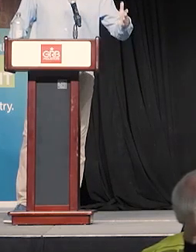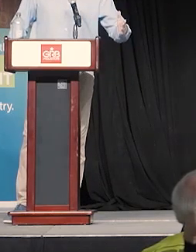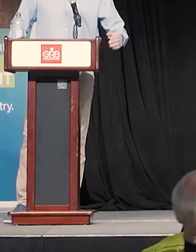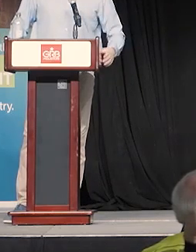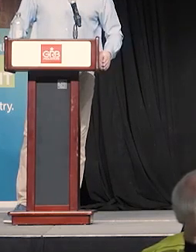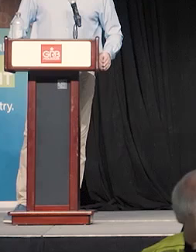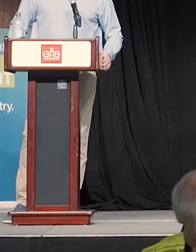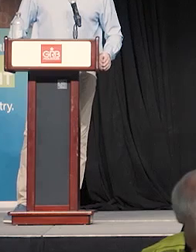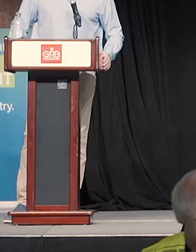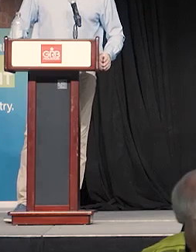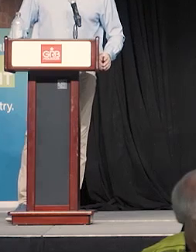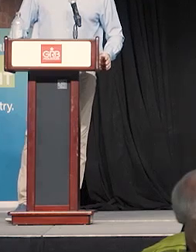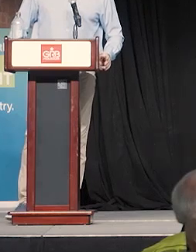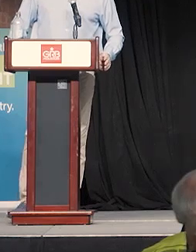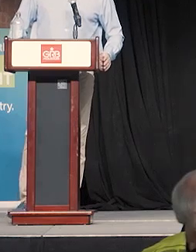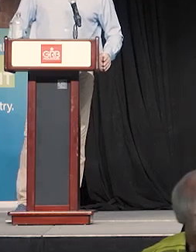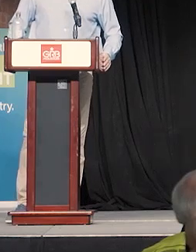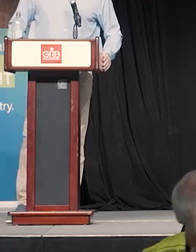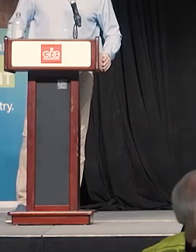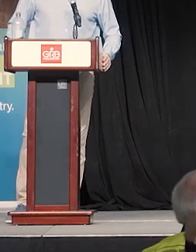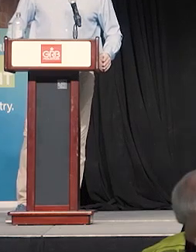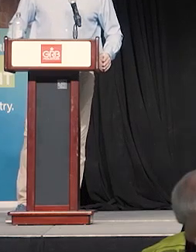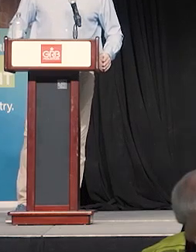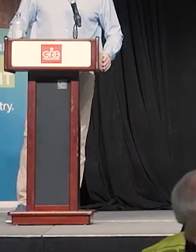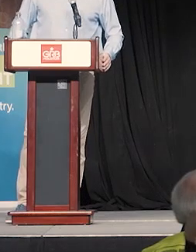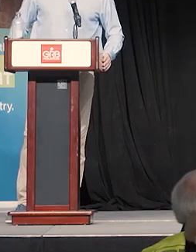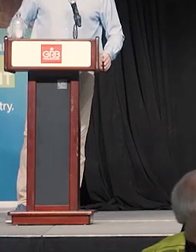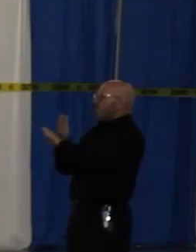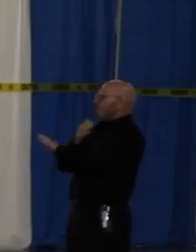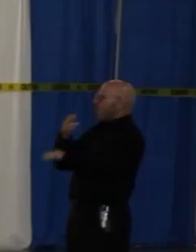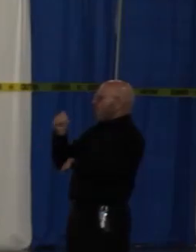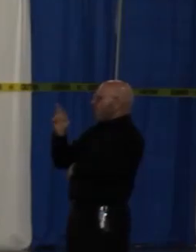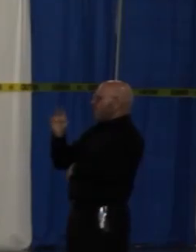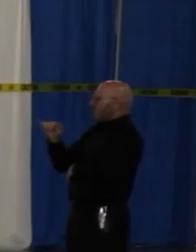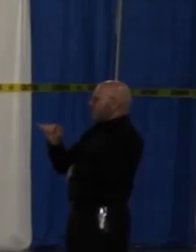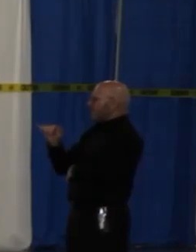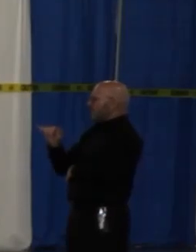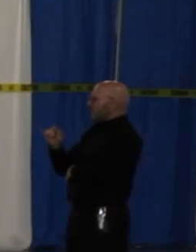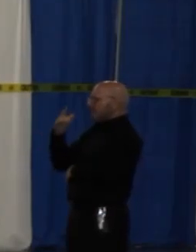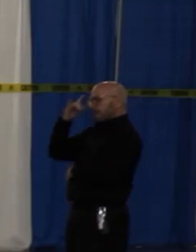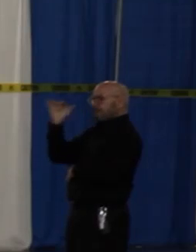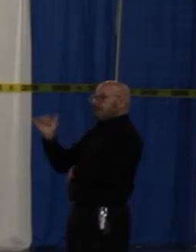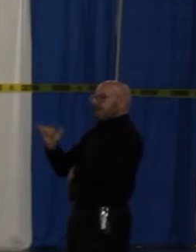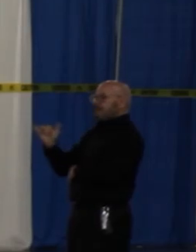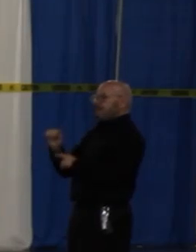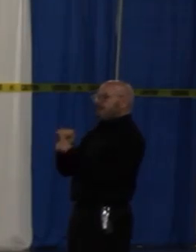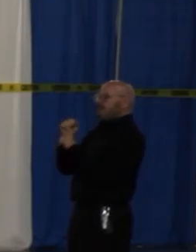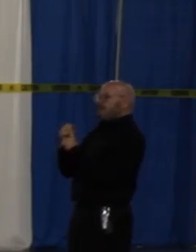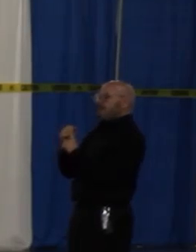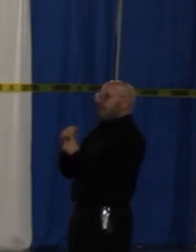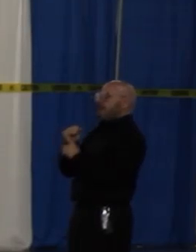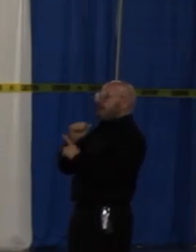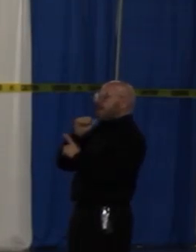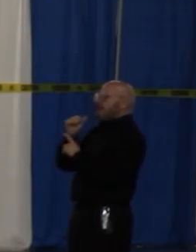I know some of y'all remember the 3 feet or 4 feet that was advertised of rainfall ahead of Harvey. Similar situation here, not quite the rainfall amounts,